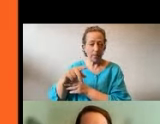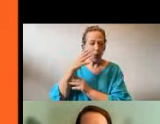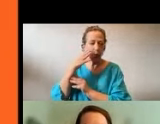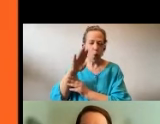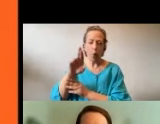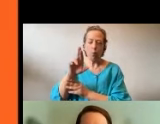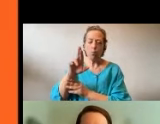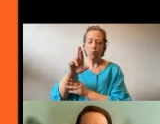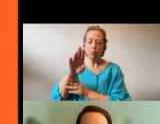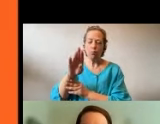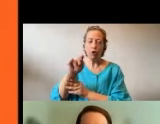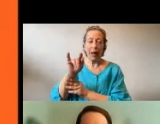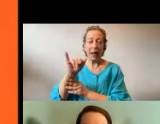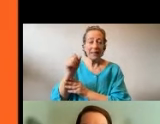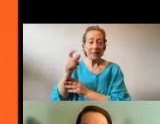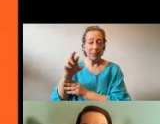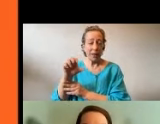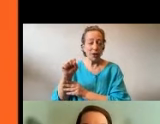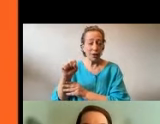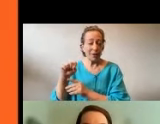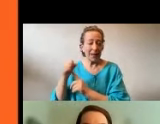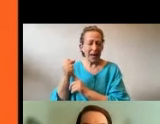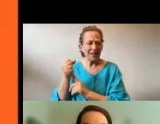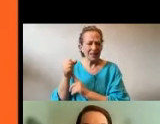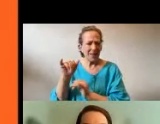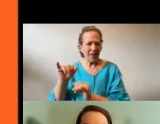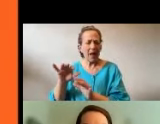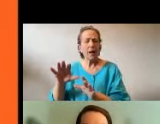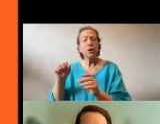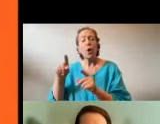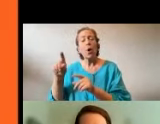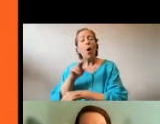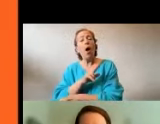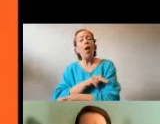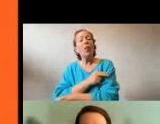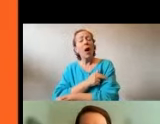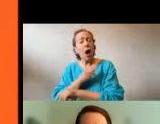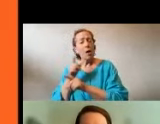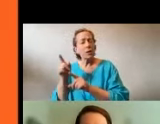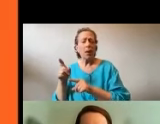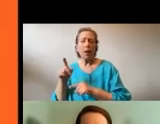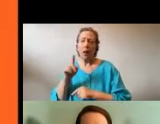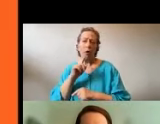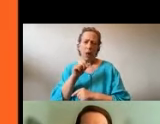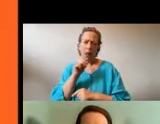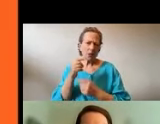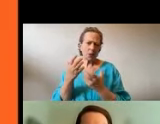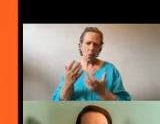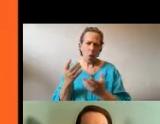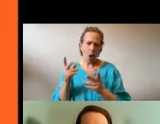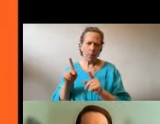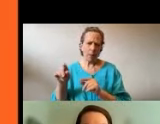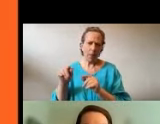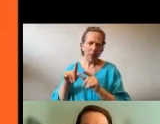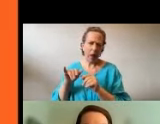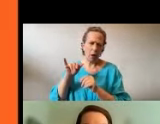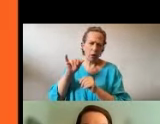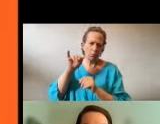hospital, they don't necessarily want to have someone staying in the hospital for 300, 400 days when they don't need to be